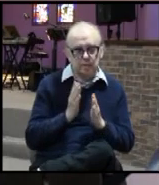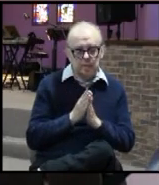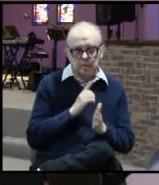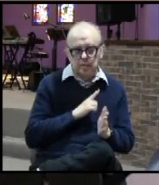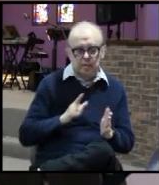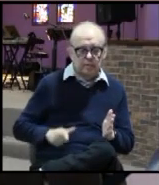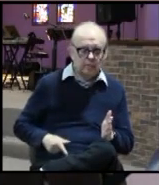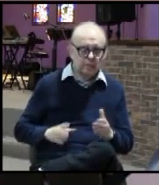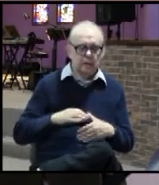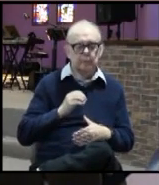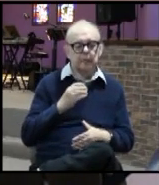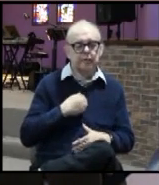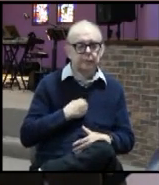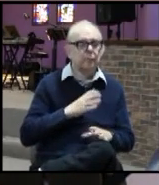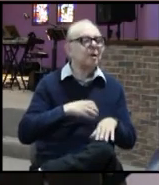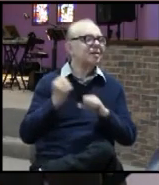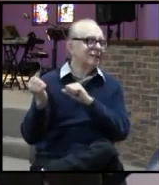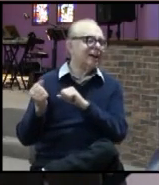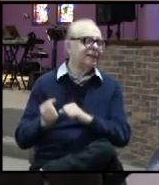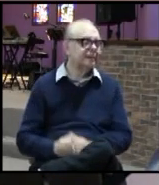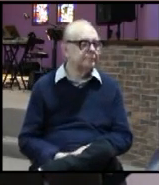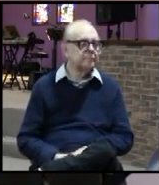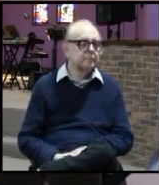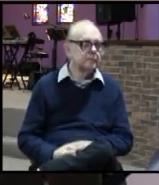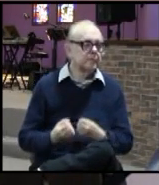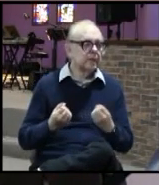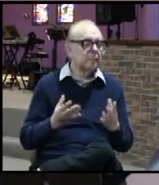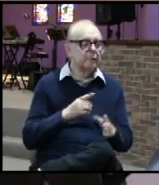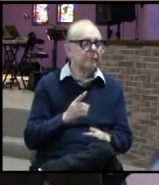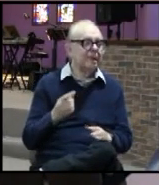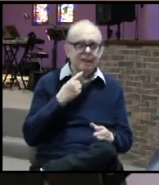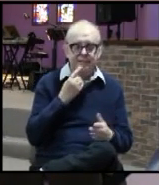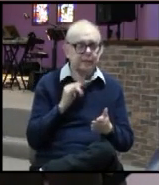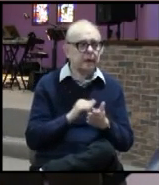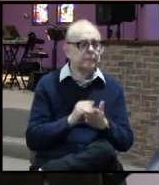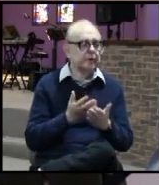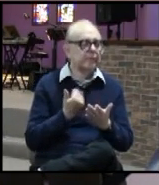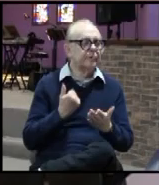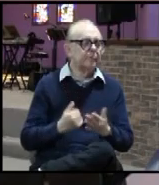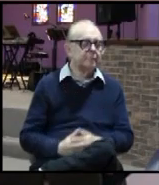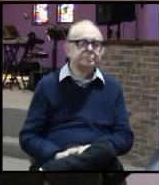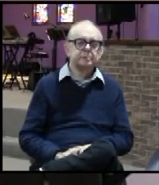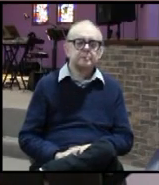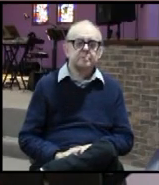Lord my soul to take. How many of y'all have said it? And how many of y'all